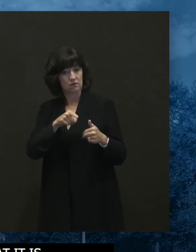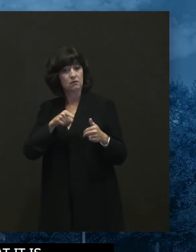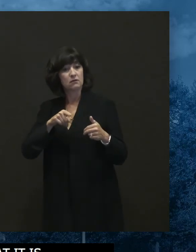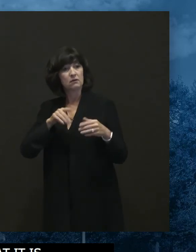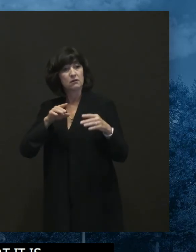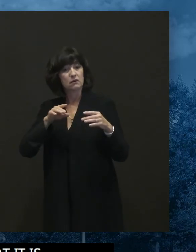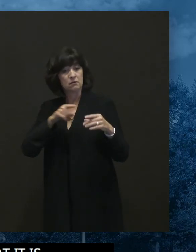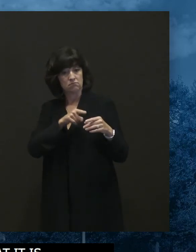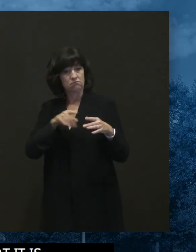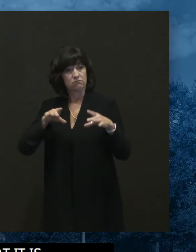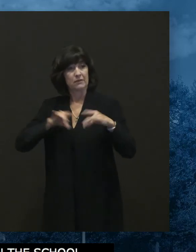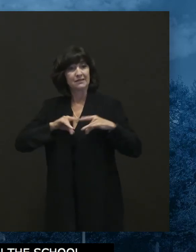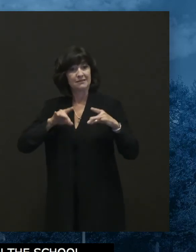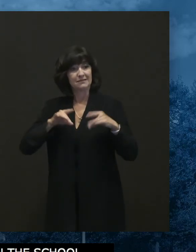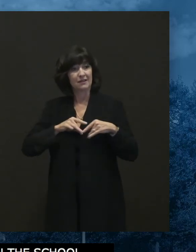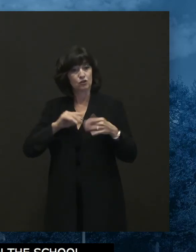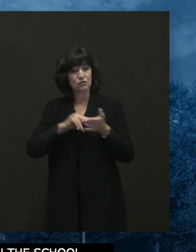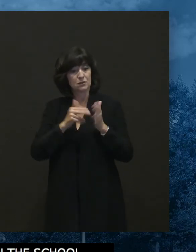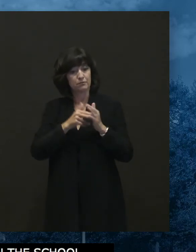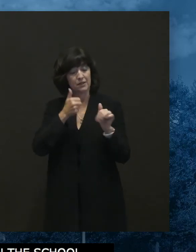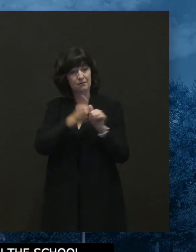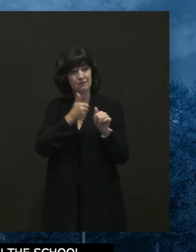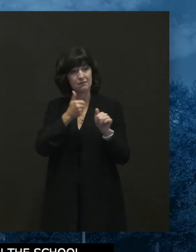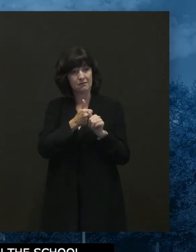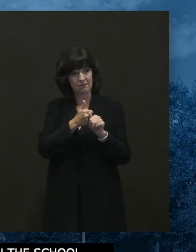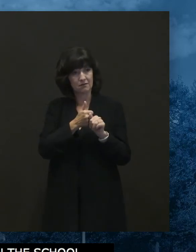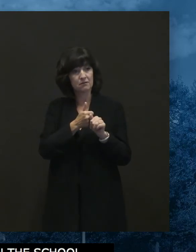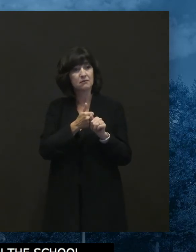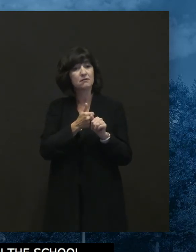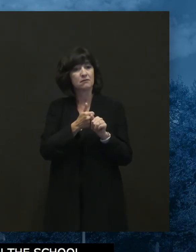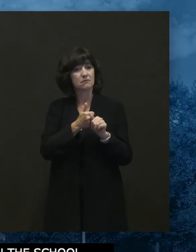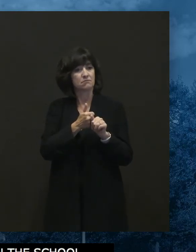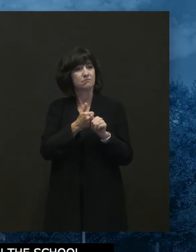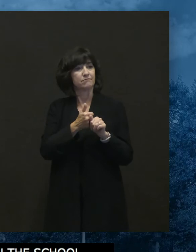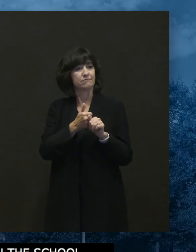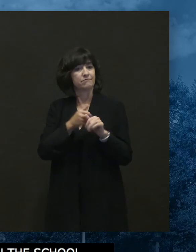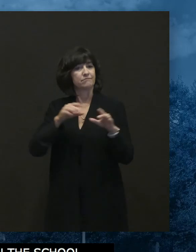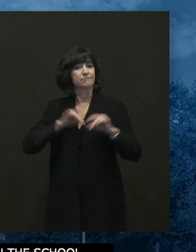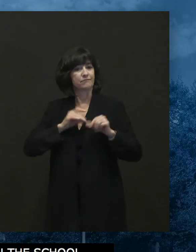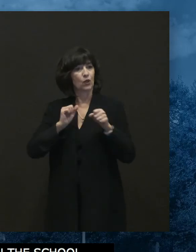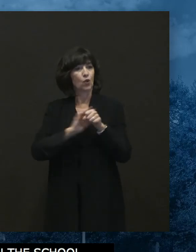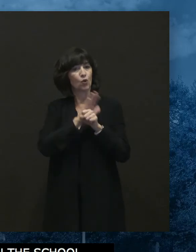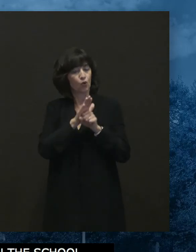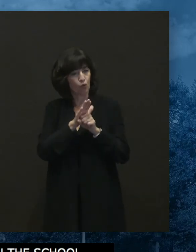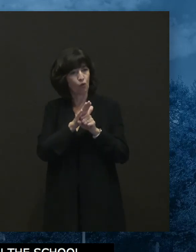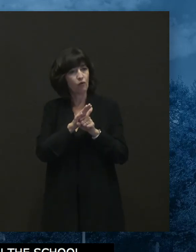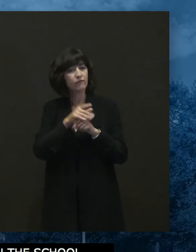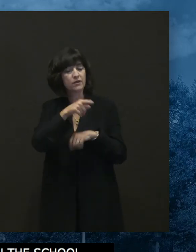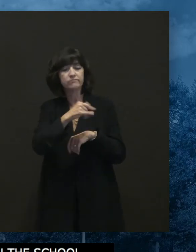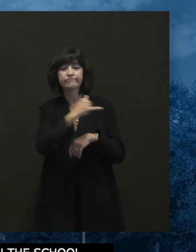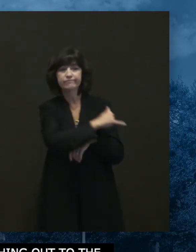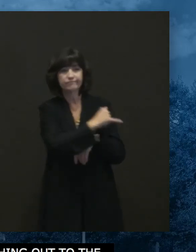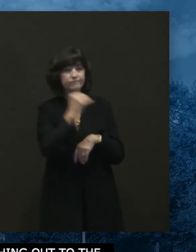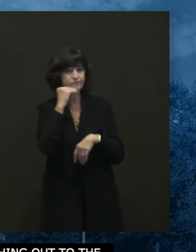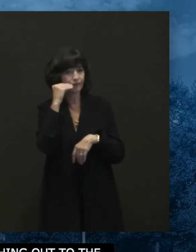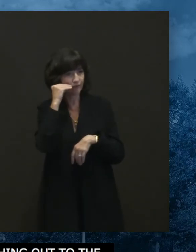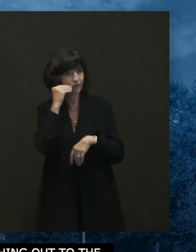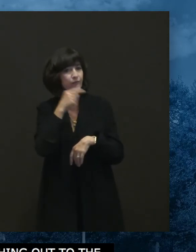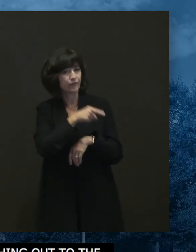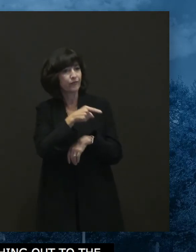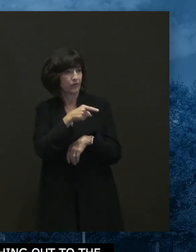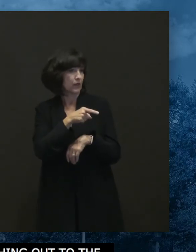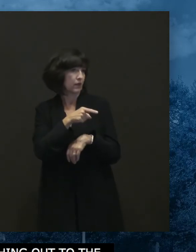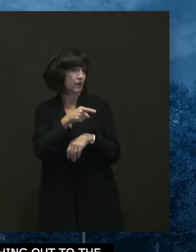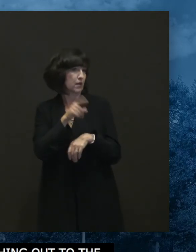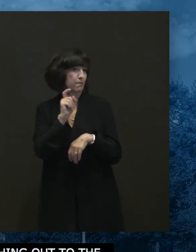also reaching out to the relevant community, so to the parents, to the students, to inform